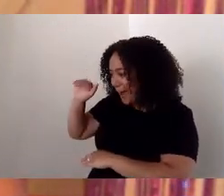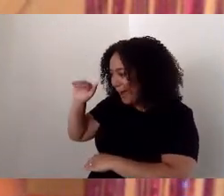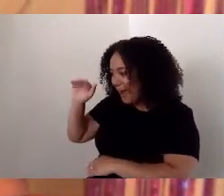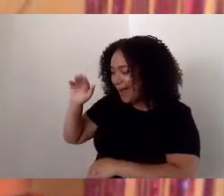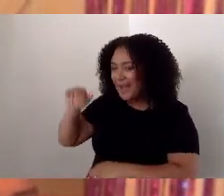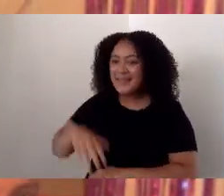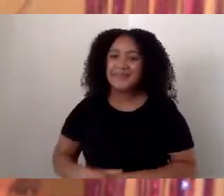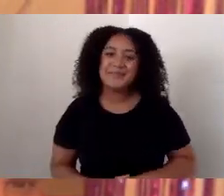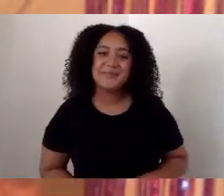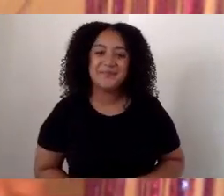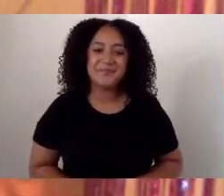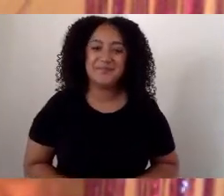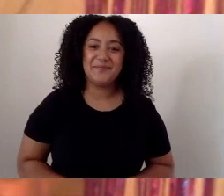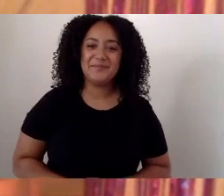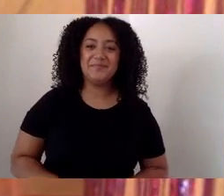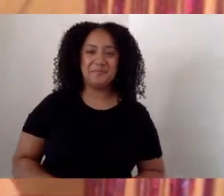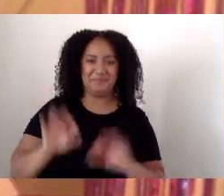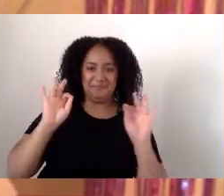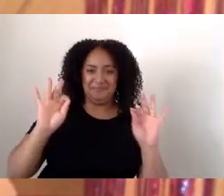you go.